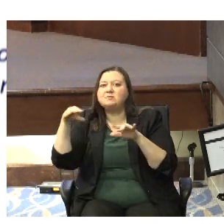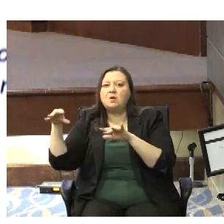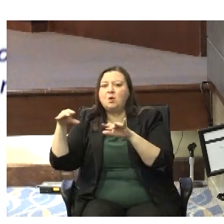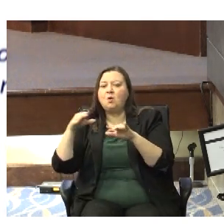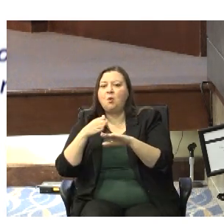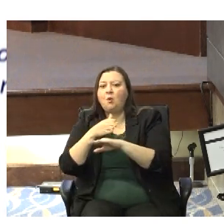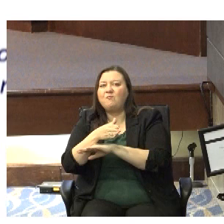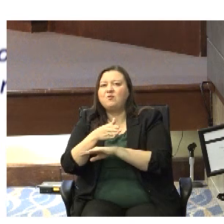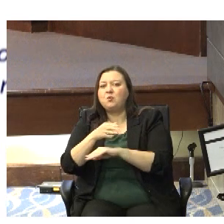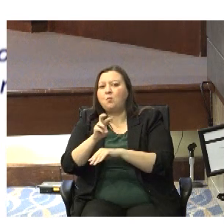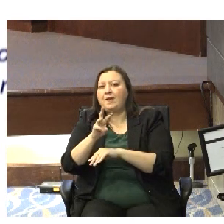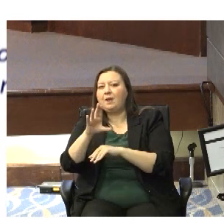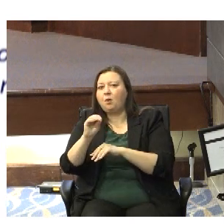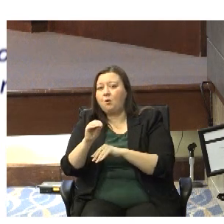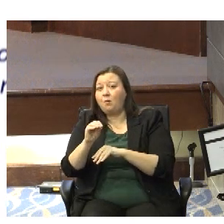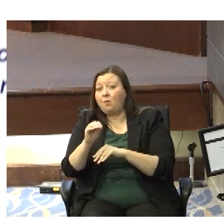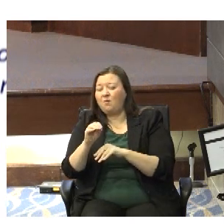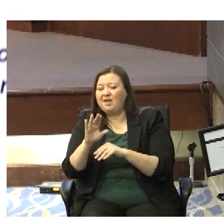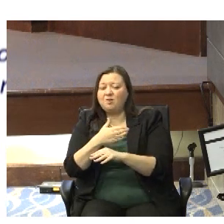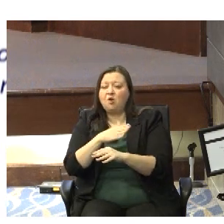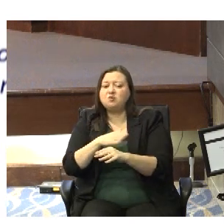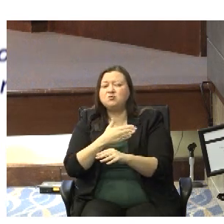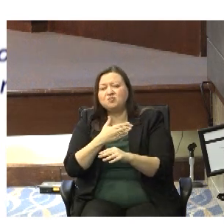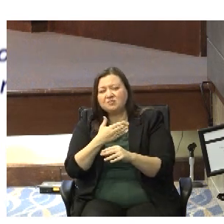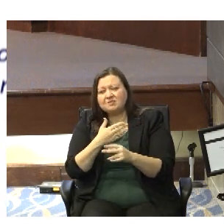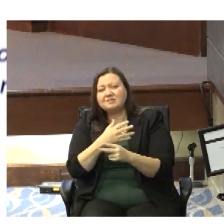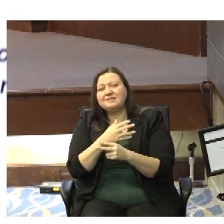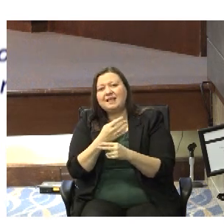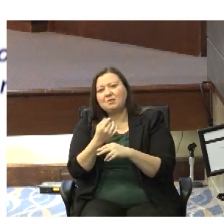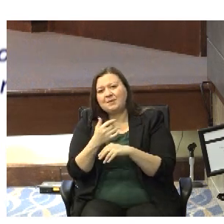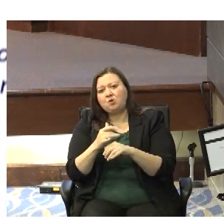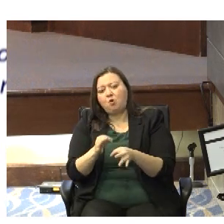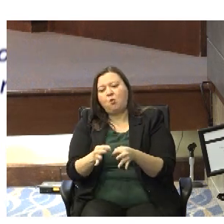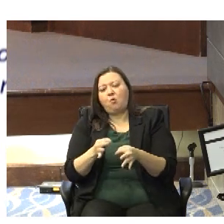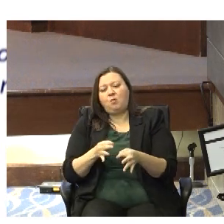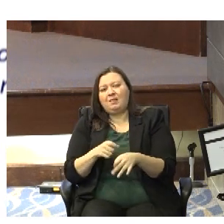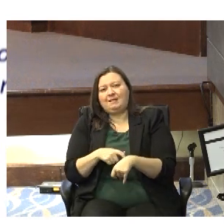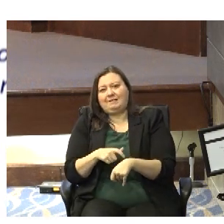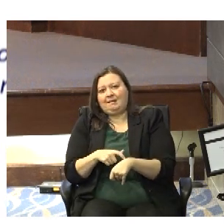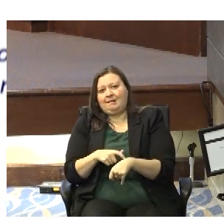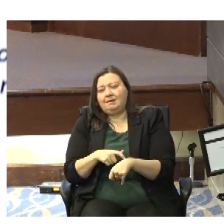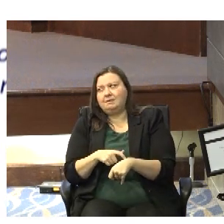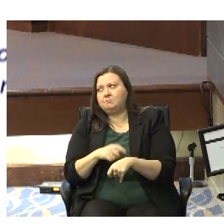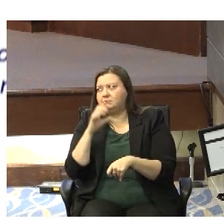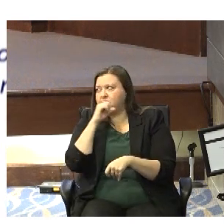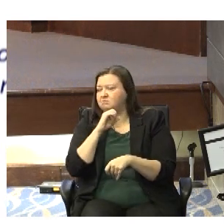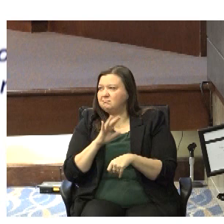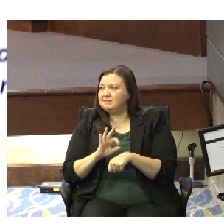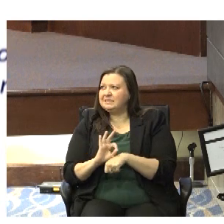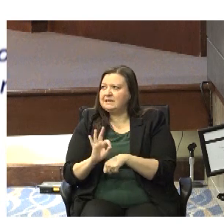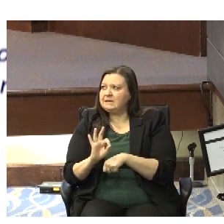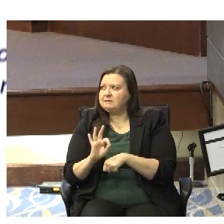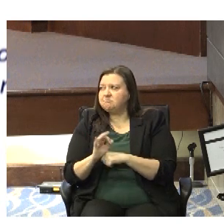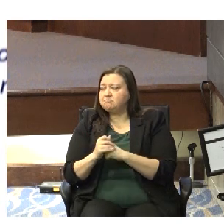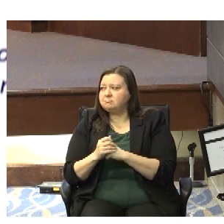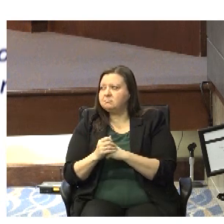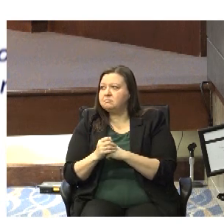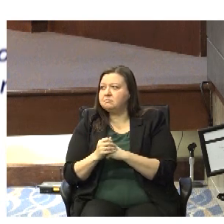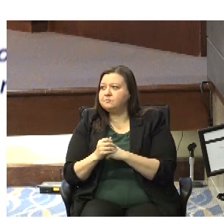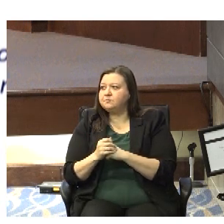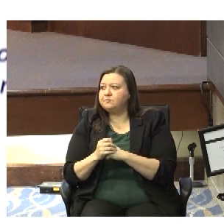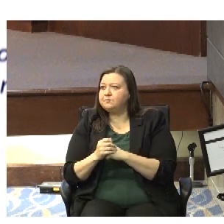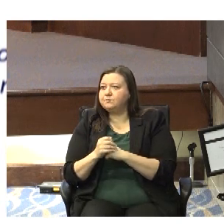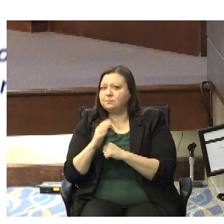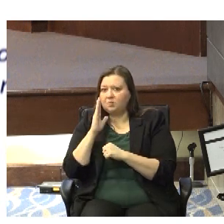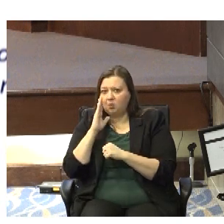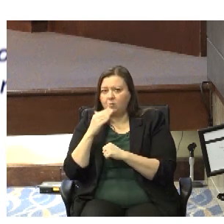And one, it is the concert. We have a little bit of an earlier starting time, but we're estimating at about 9 o'clock,